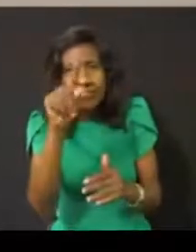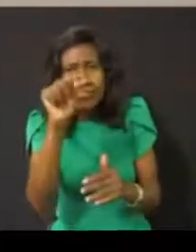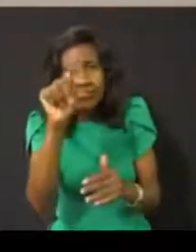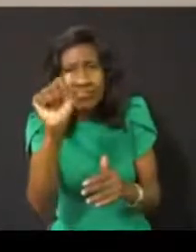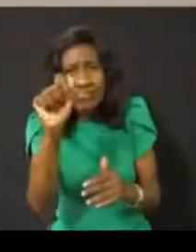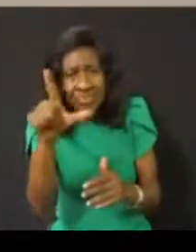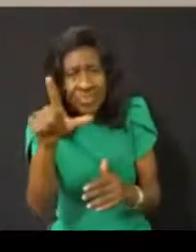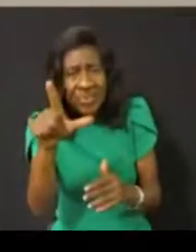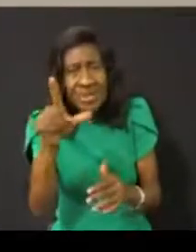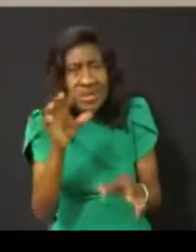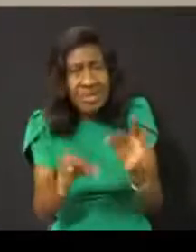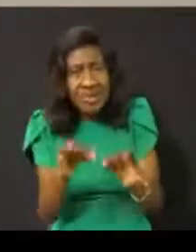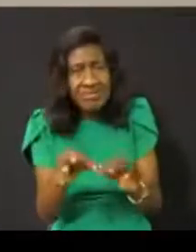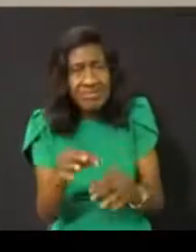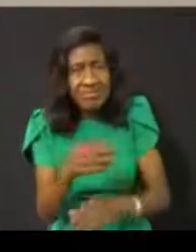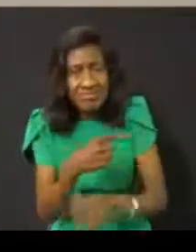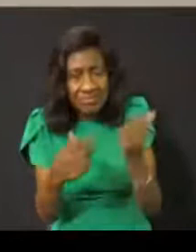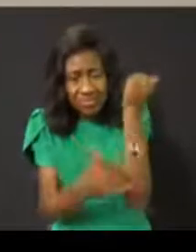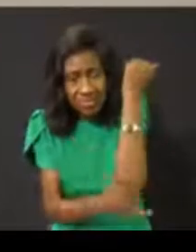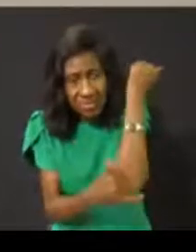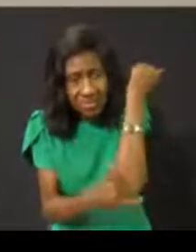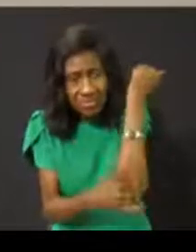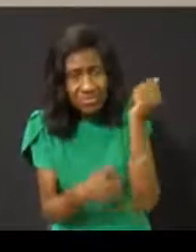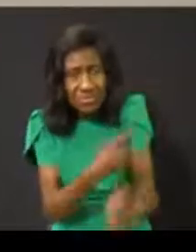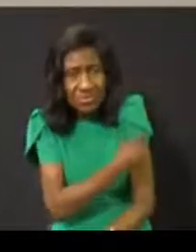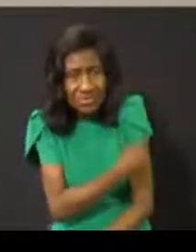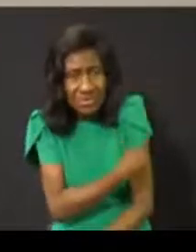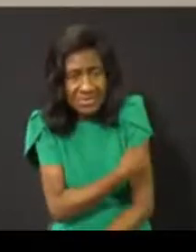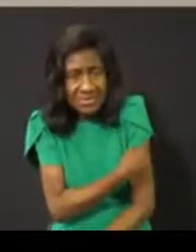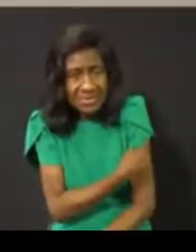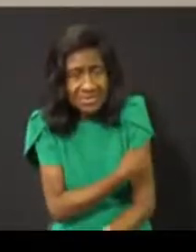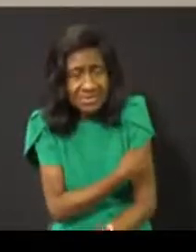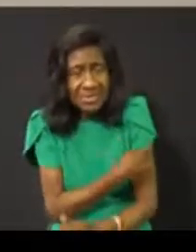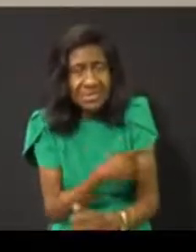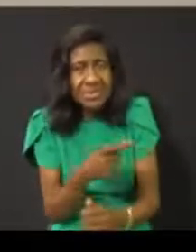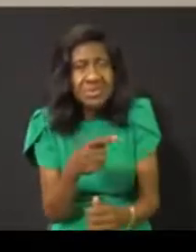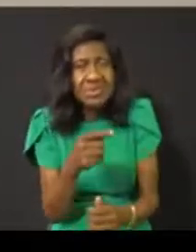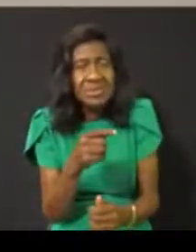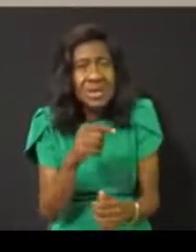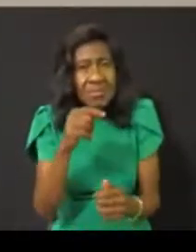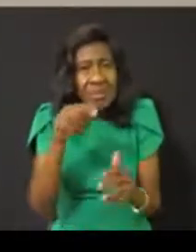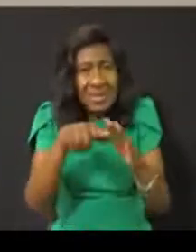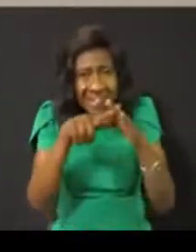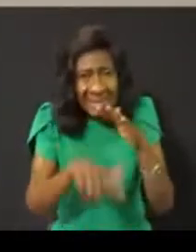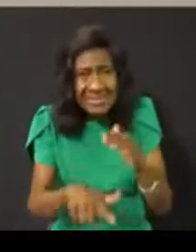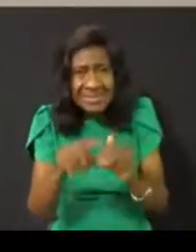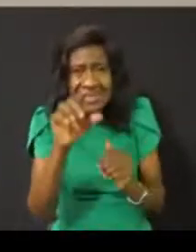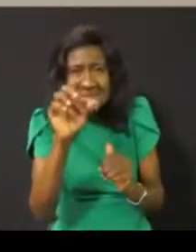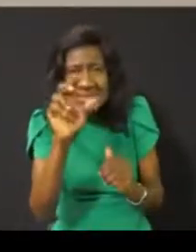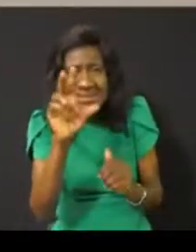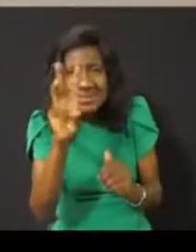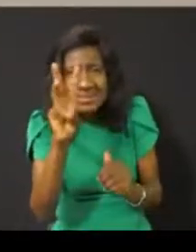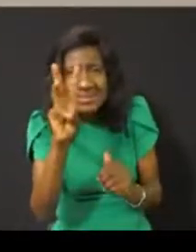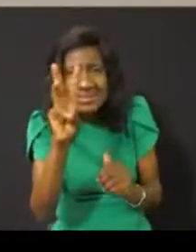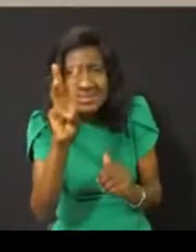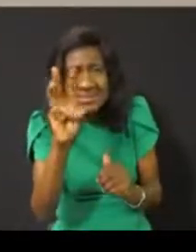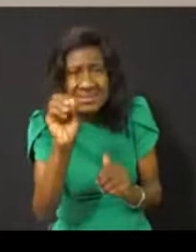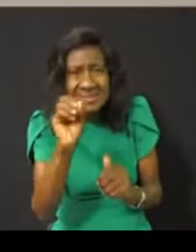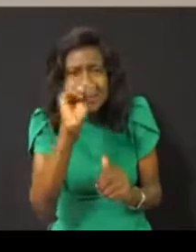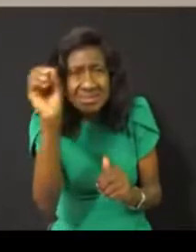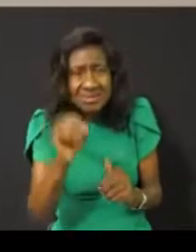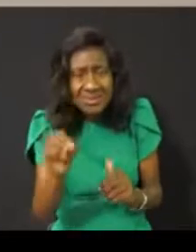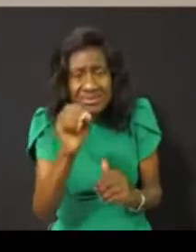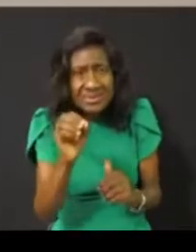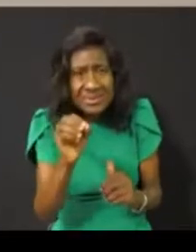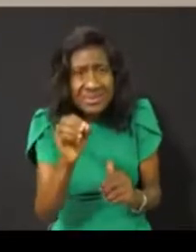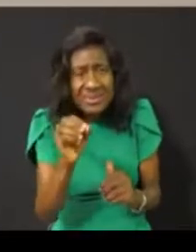than 60%, we will still be accepting secure verification if they have that, and they